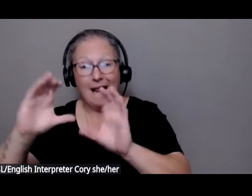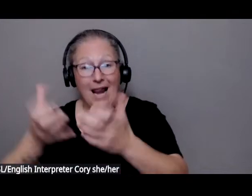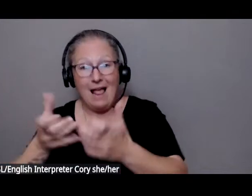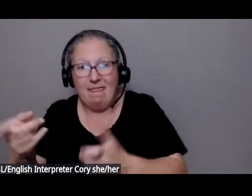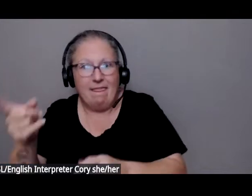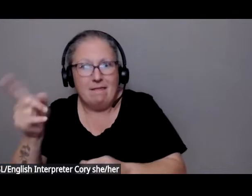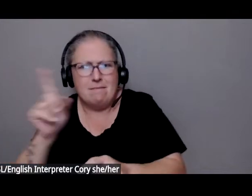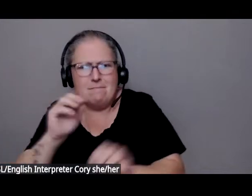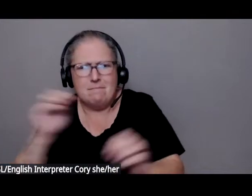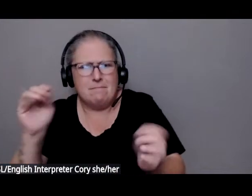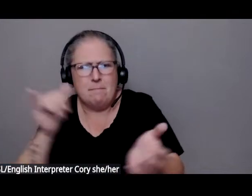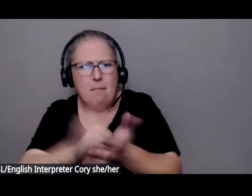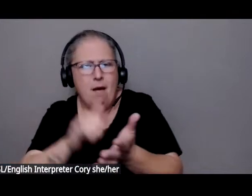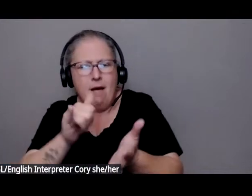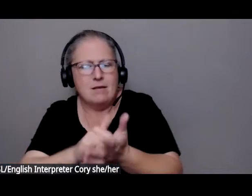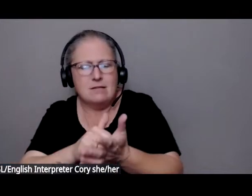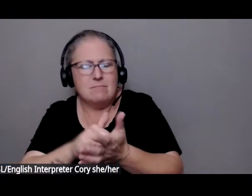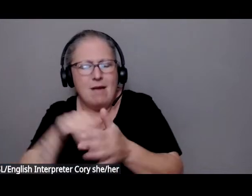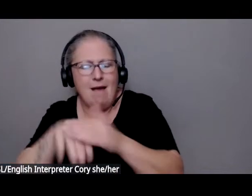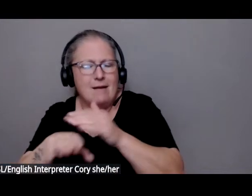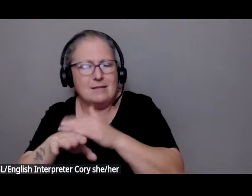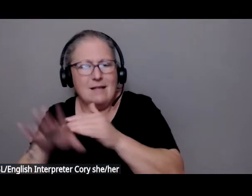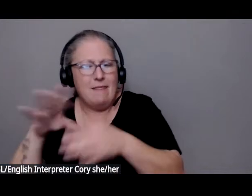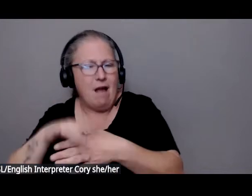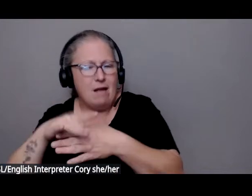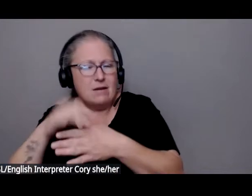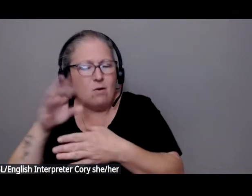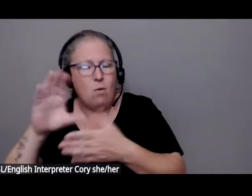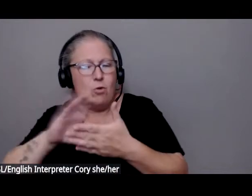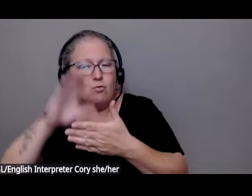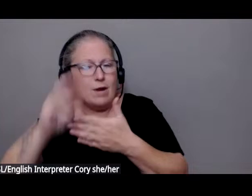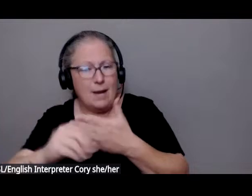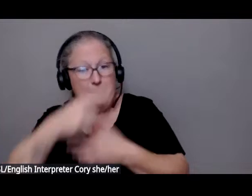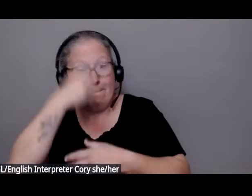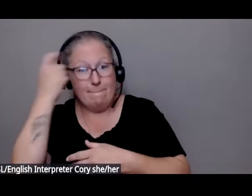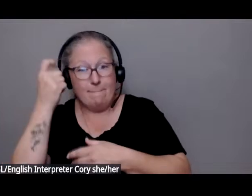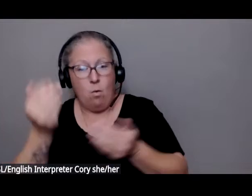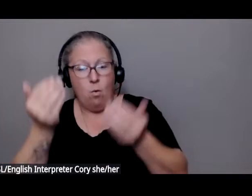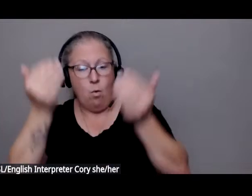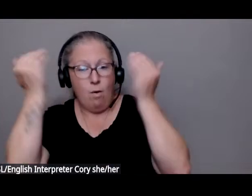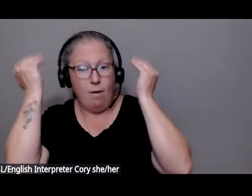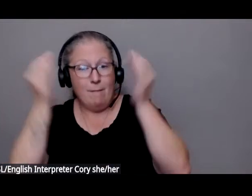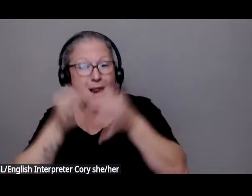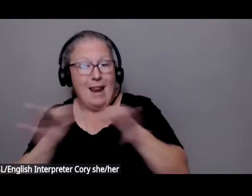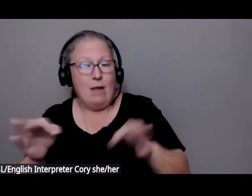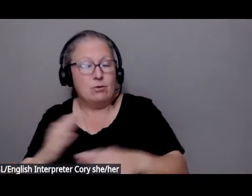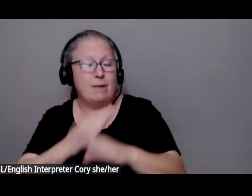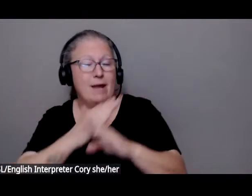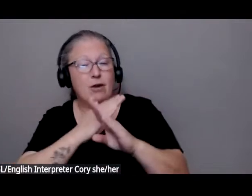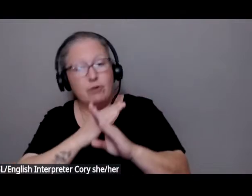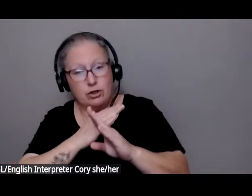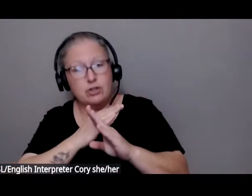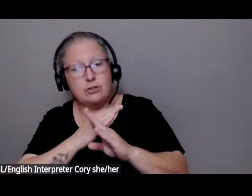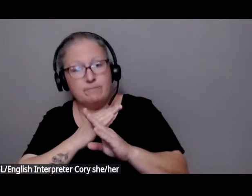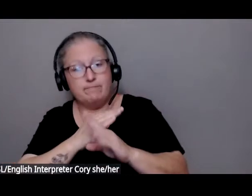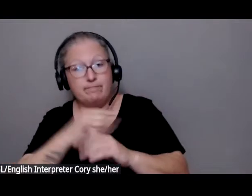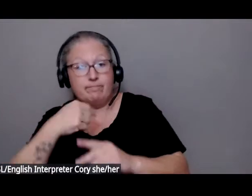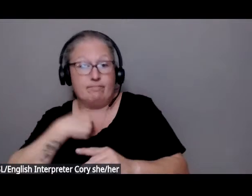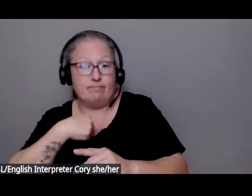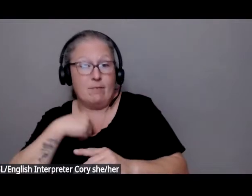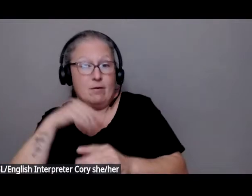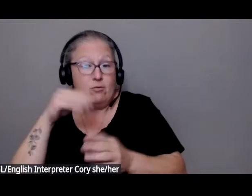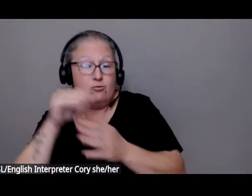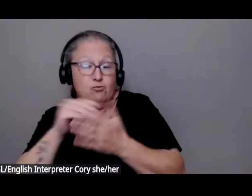cannot possibly access the content or curriculum due to overwhelming language barriers. I was a student like